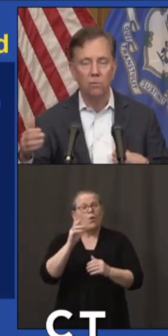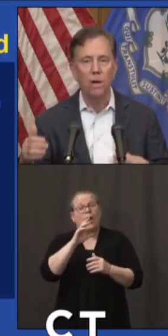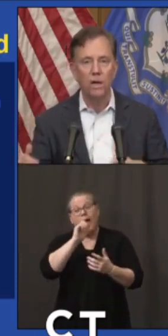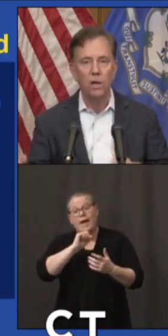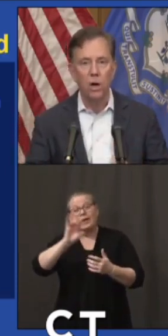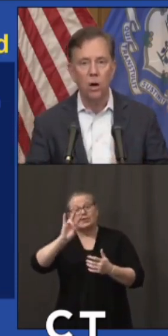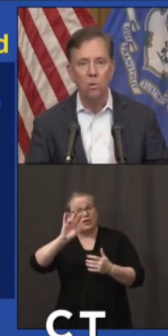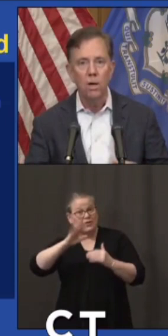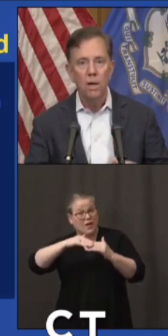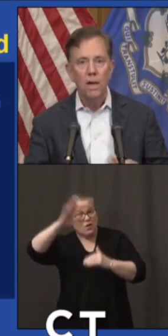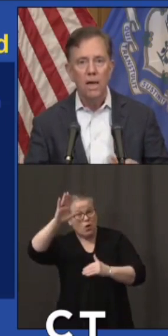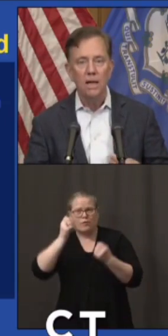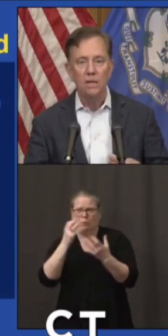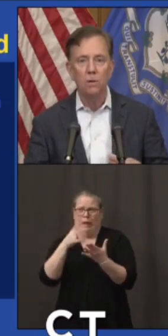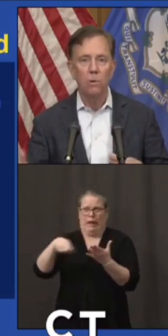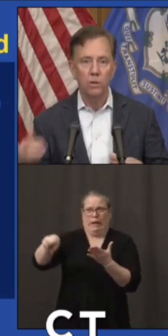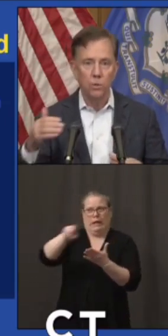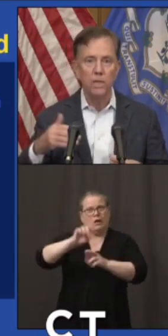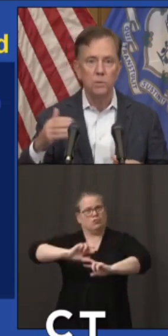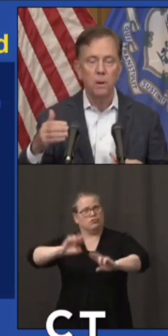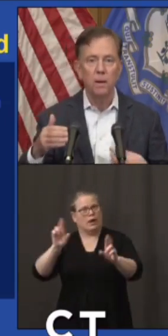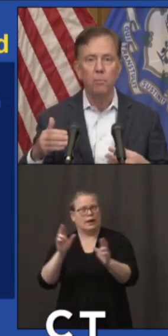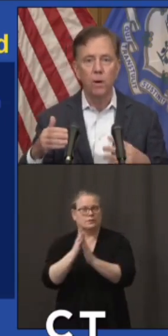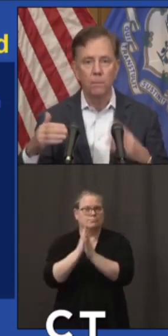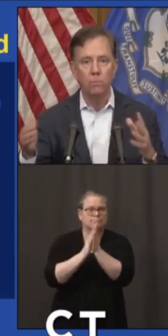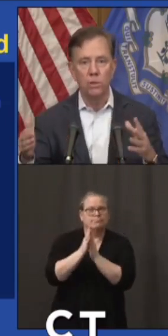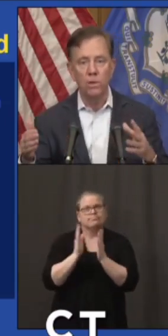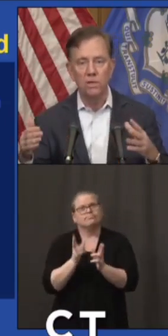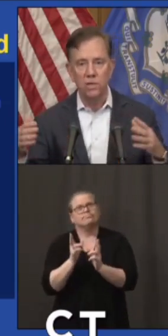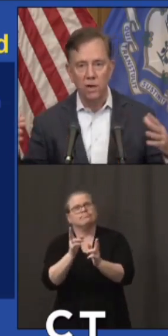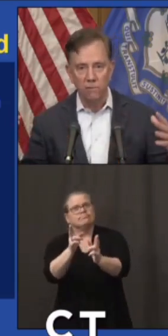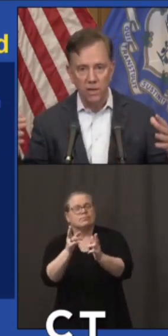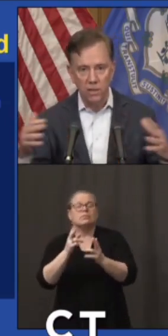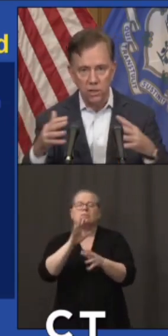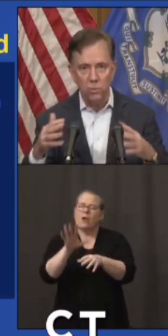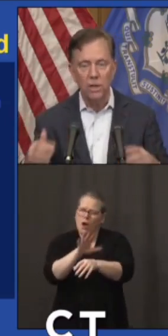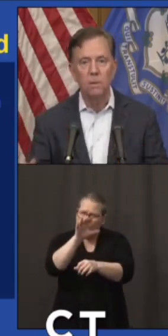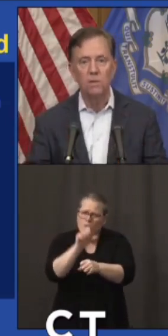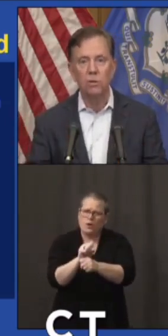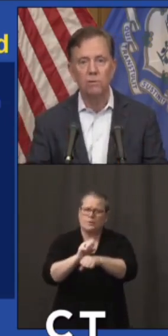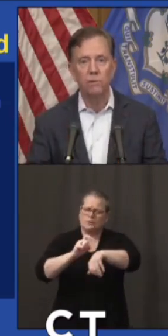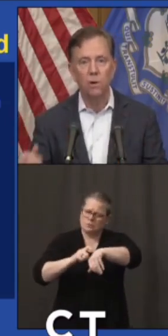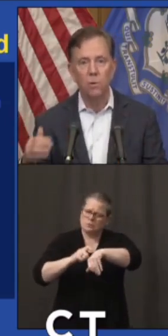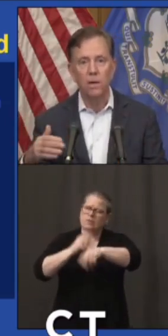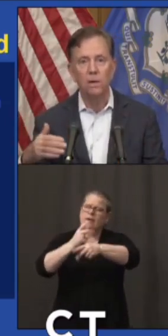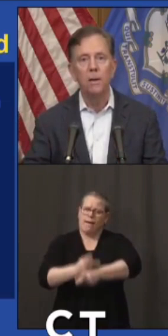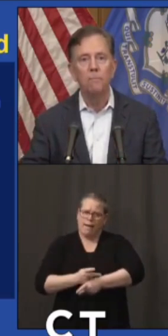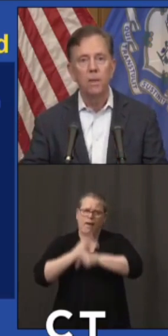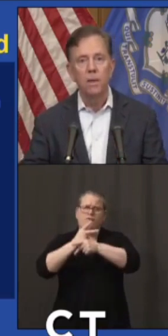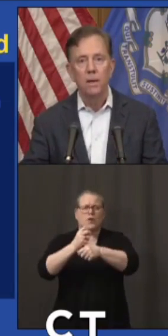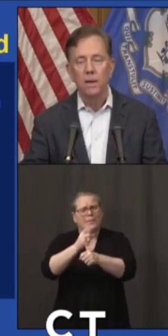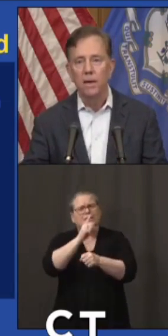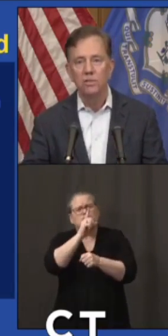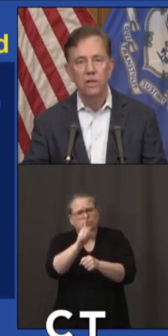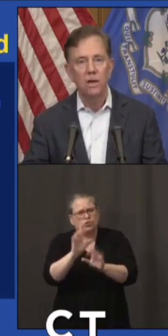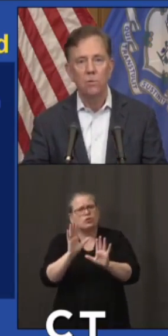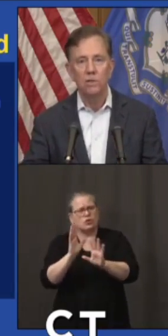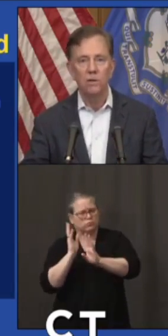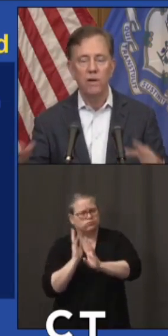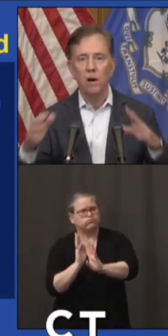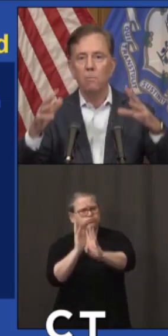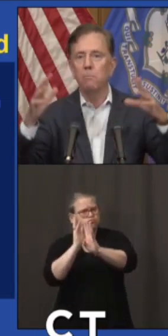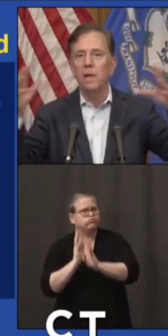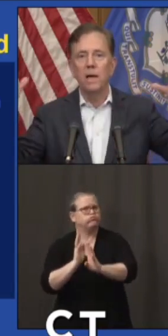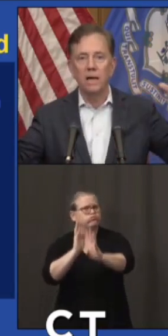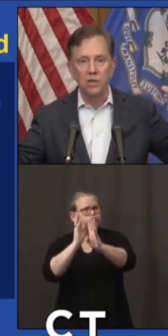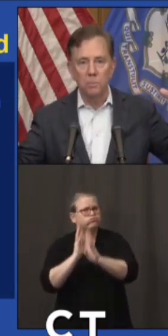75 that are ready to go. And we're doing this by appointment. We're doing this carefully just so we can measure the flow in. It's not a question